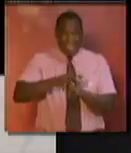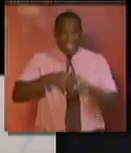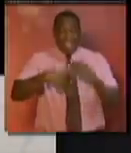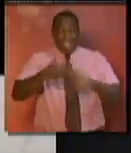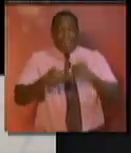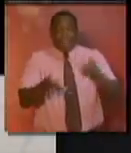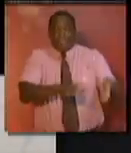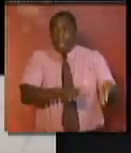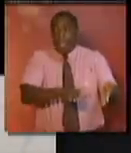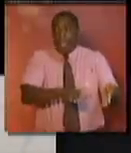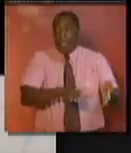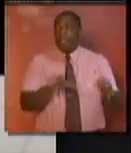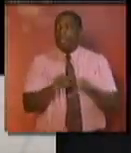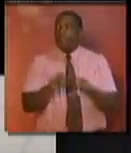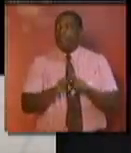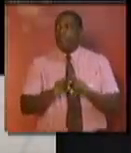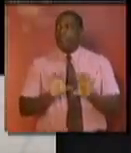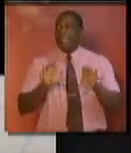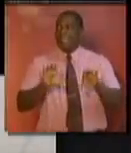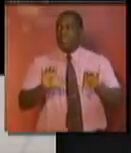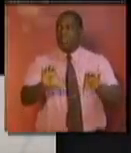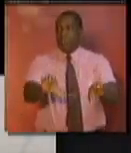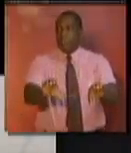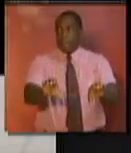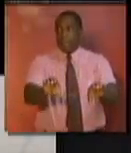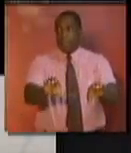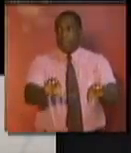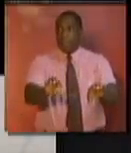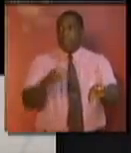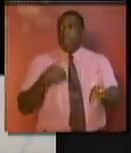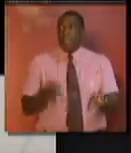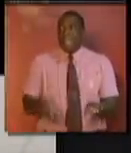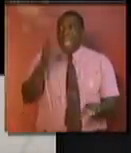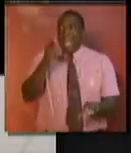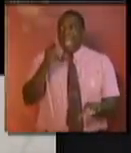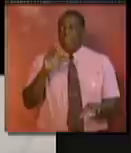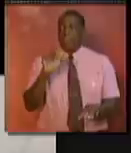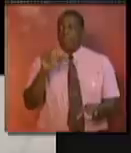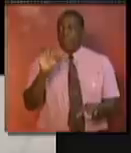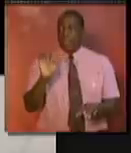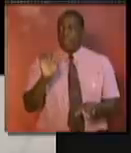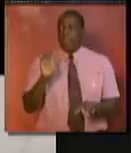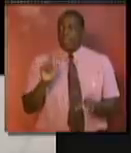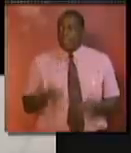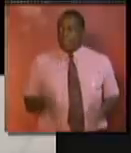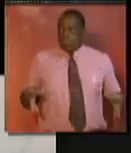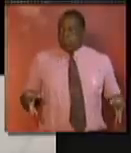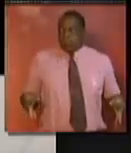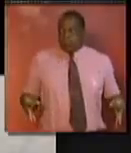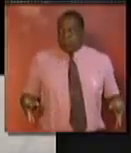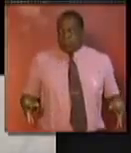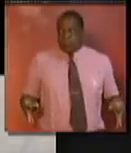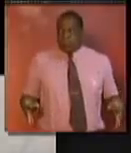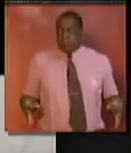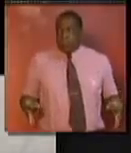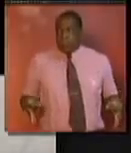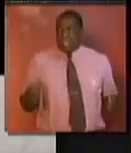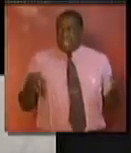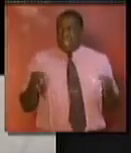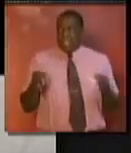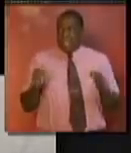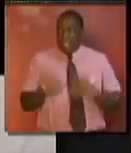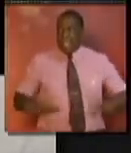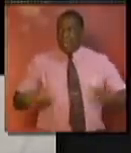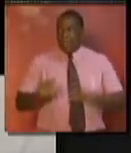Caribbean has the highest rating of obesity in the Americas. And I wanted to know if you